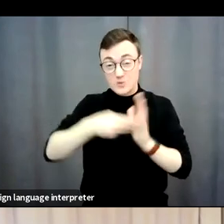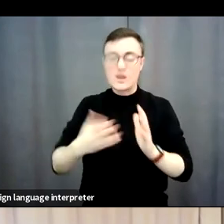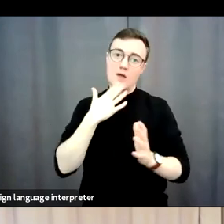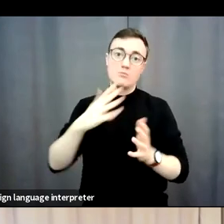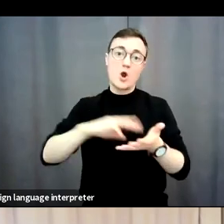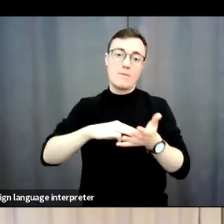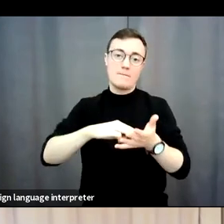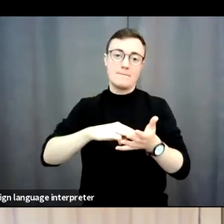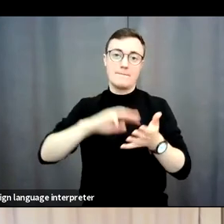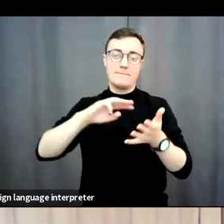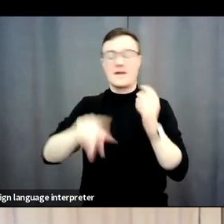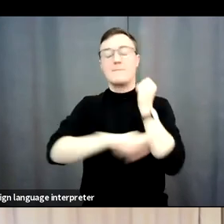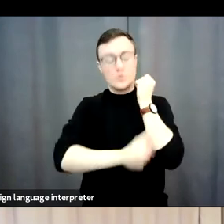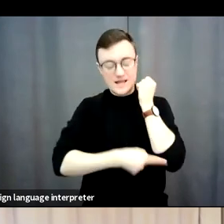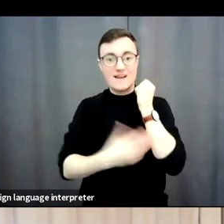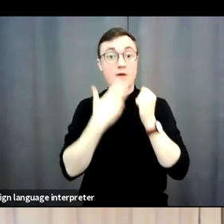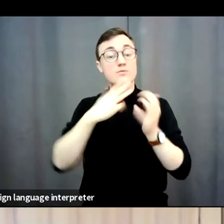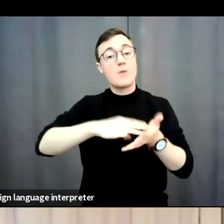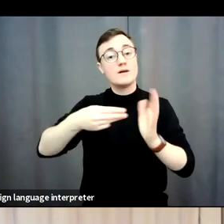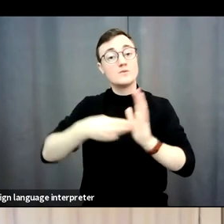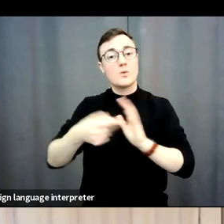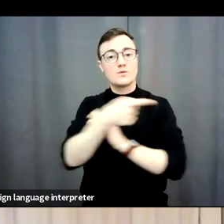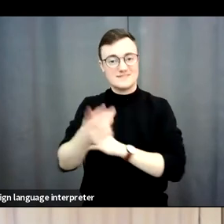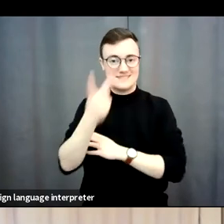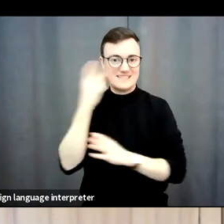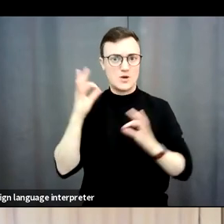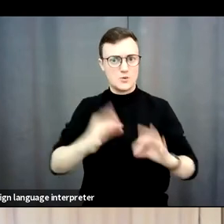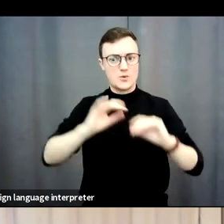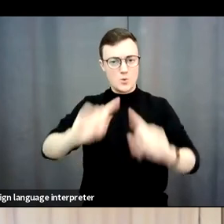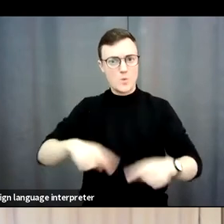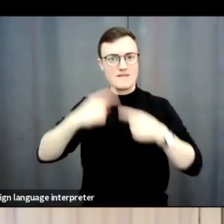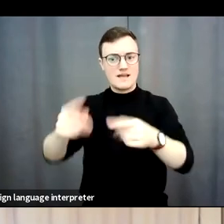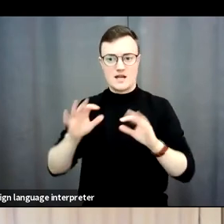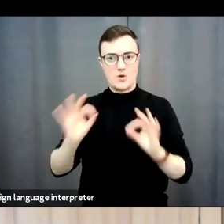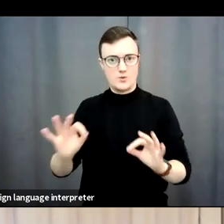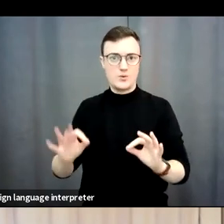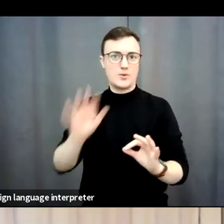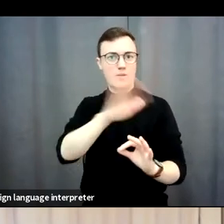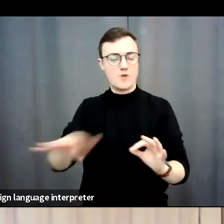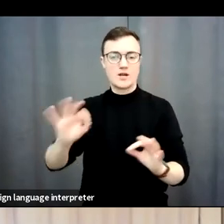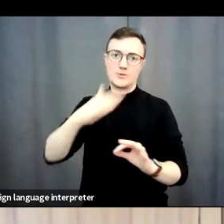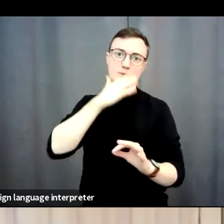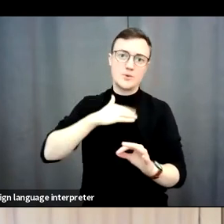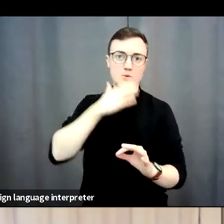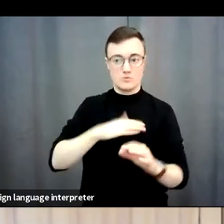know how to develop and to see where are the child or the youth within